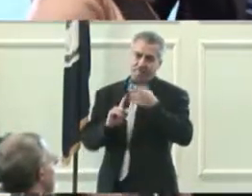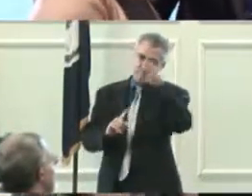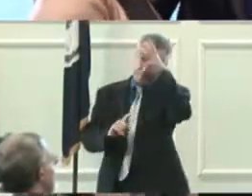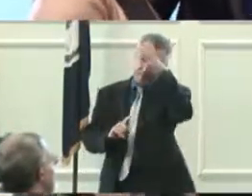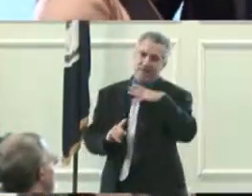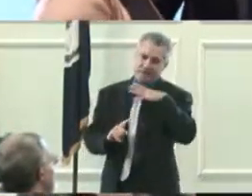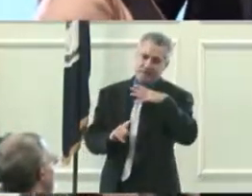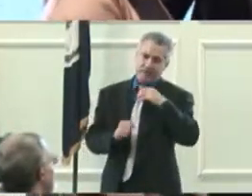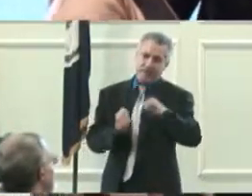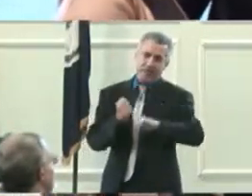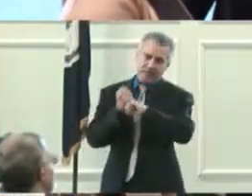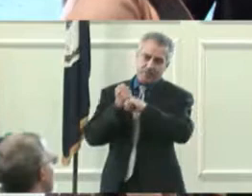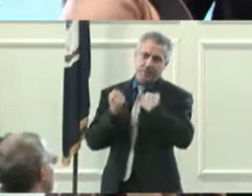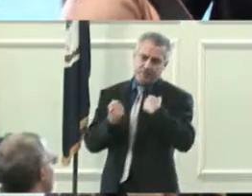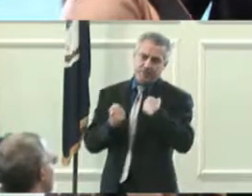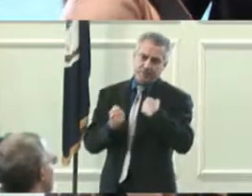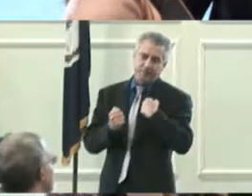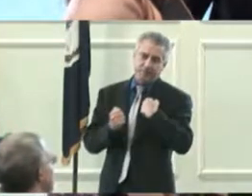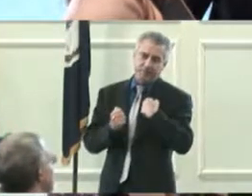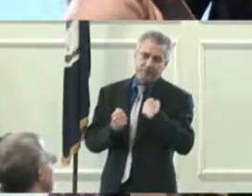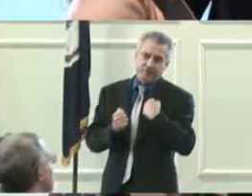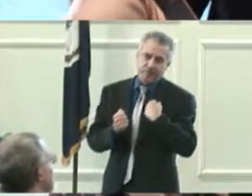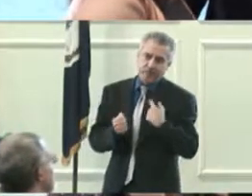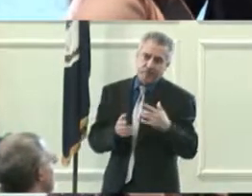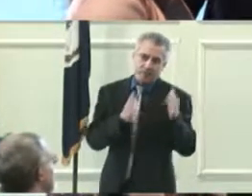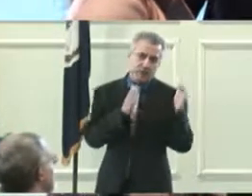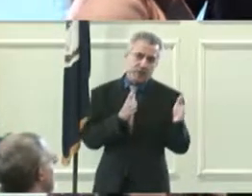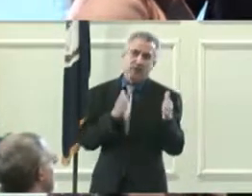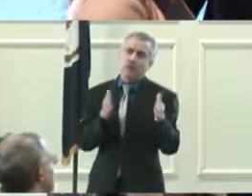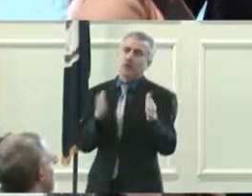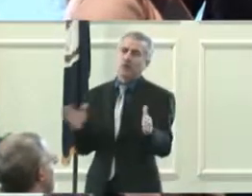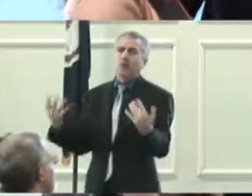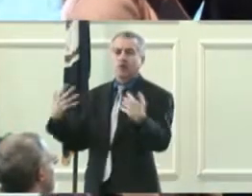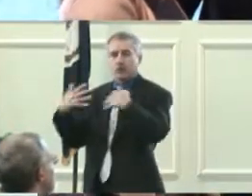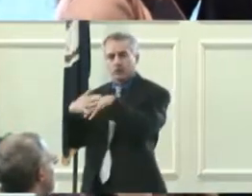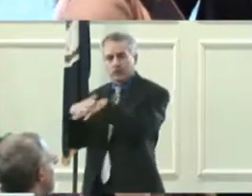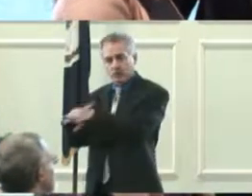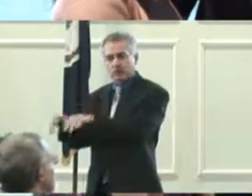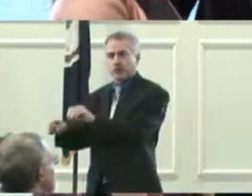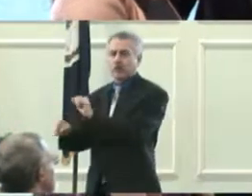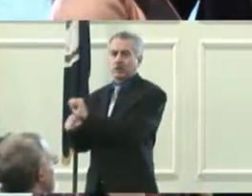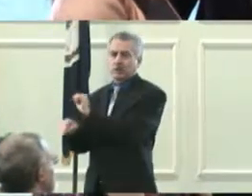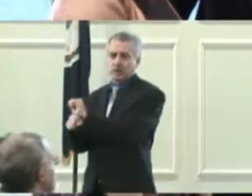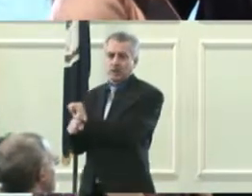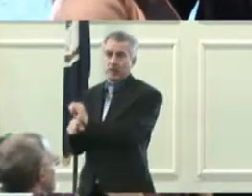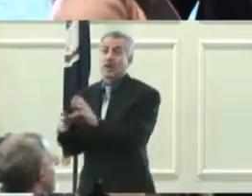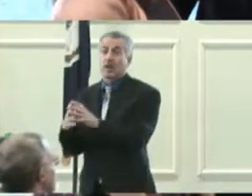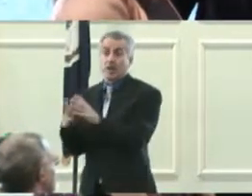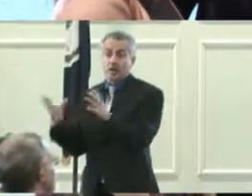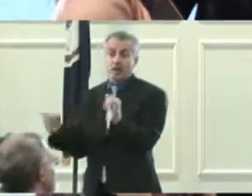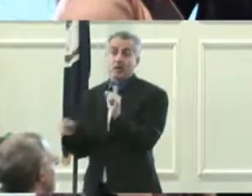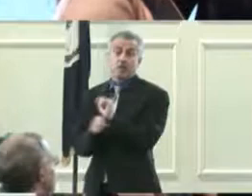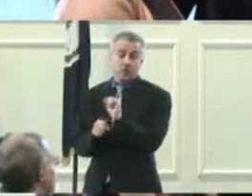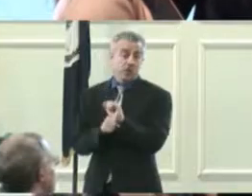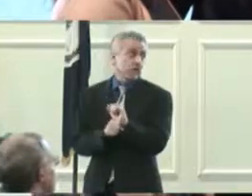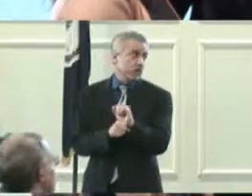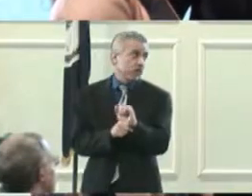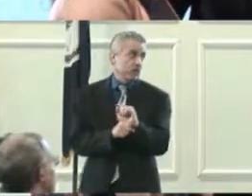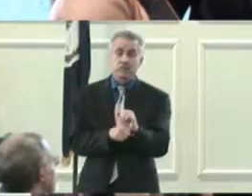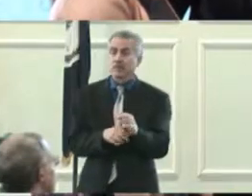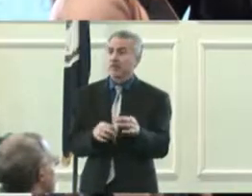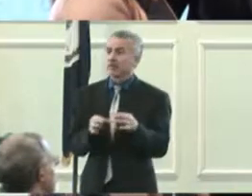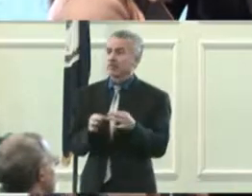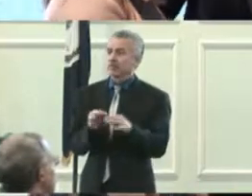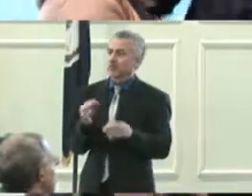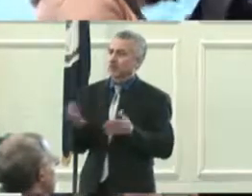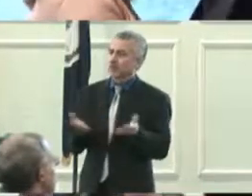for the meetings, bringing all the ministries together to help. And so, just a humble thing that we'd